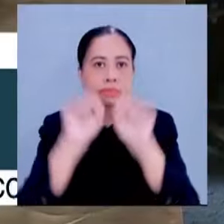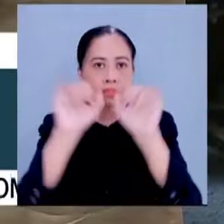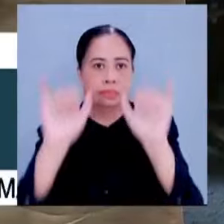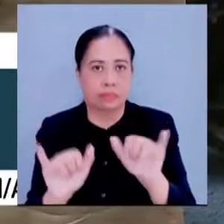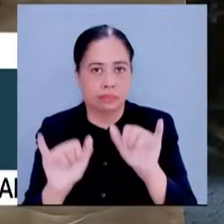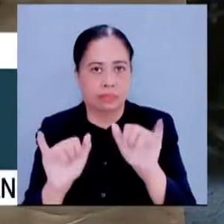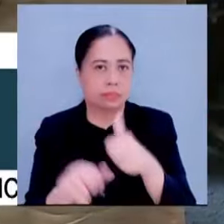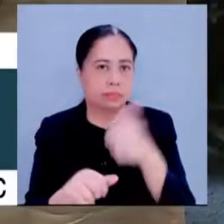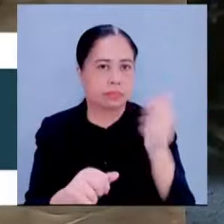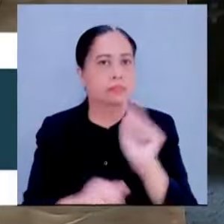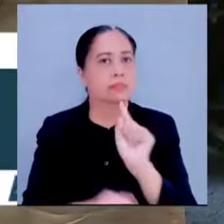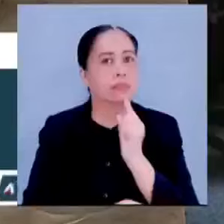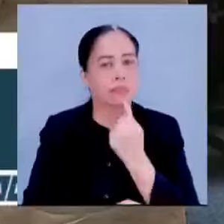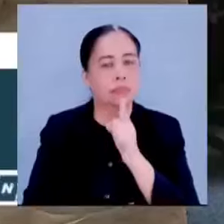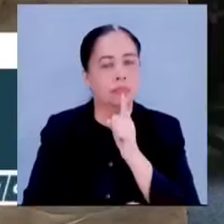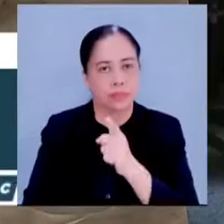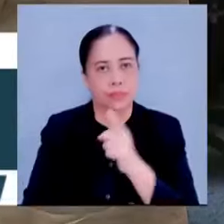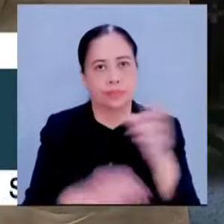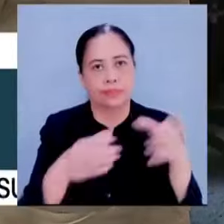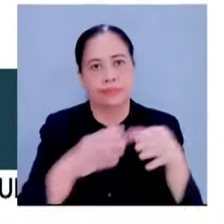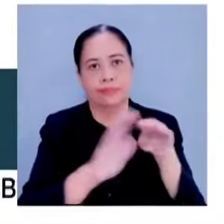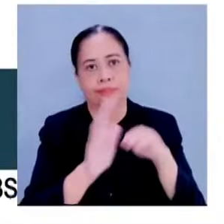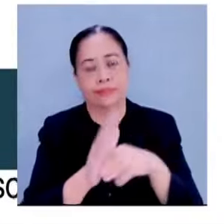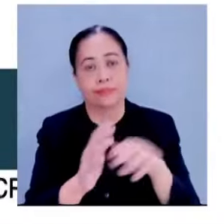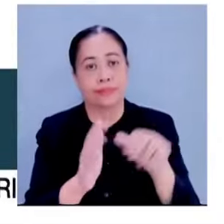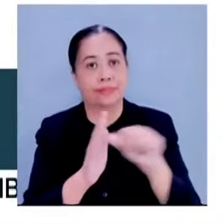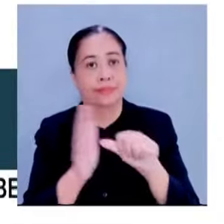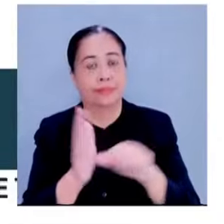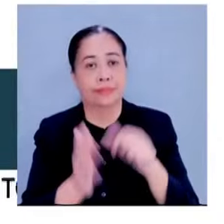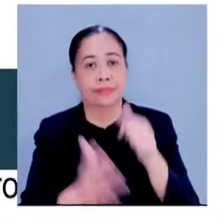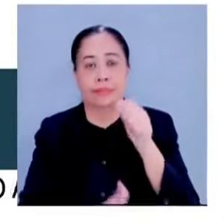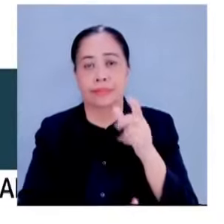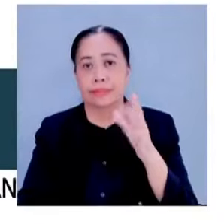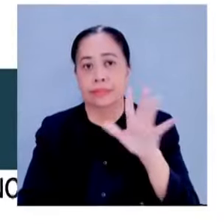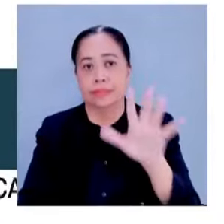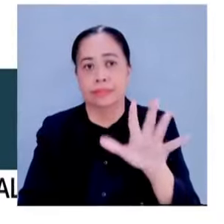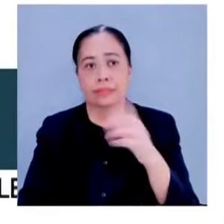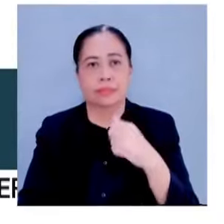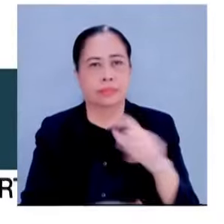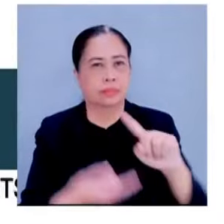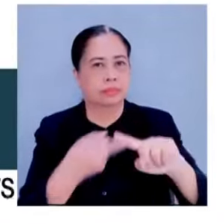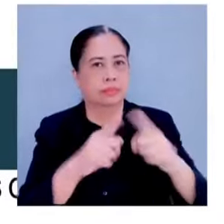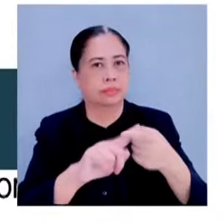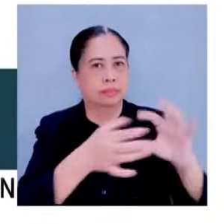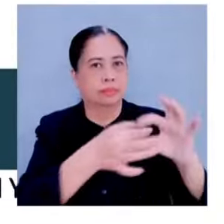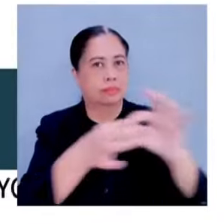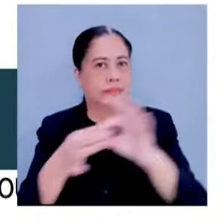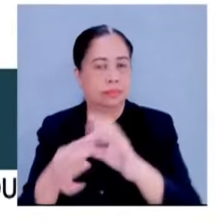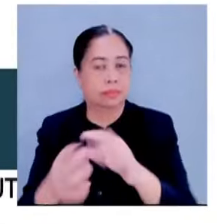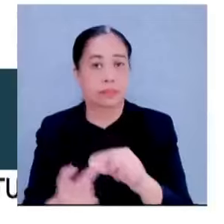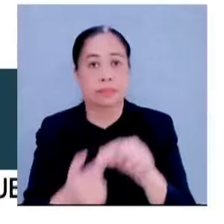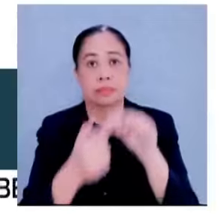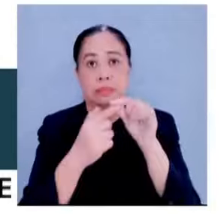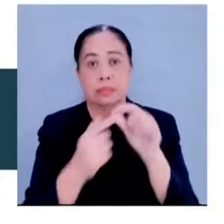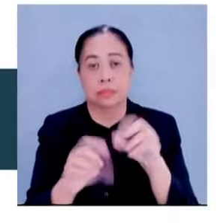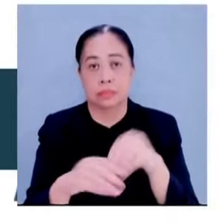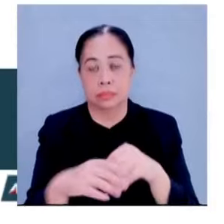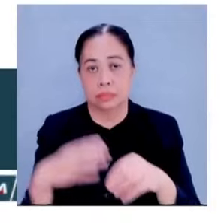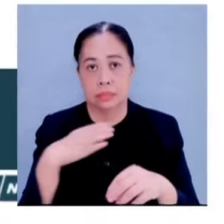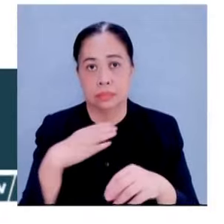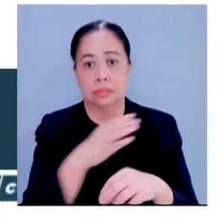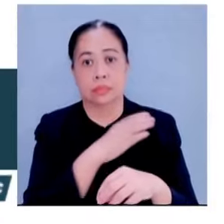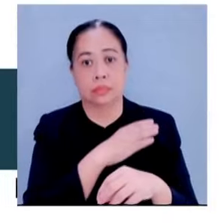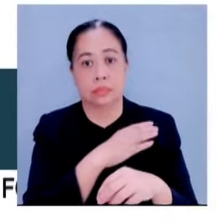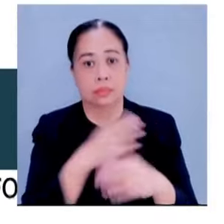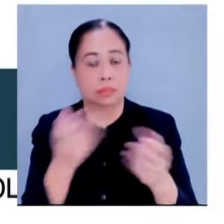another genuine party list. All right, Attorney De Lima, as you very well know, alliances matter a lot, especially at the House of Representatives. When you